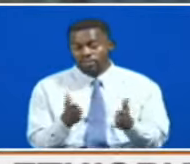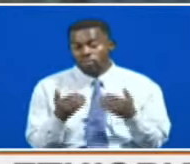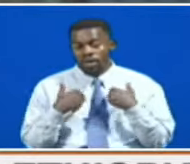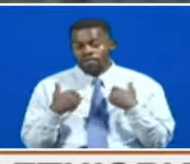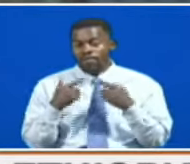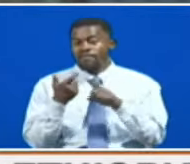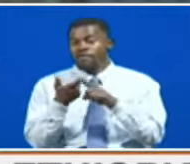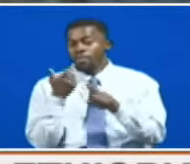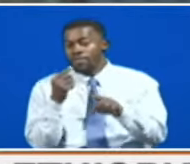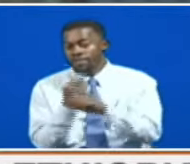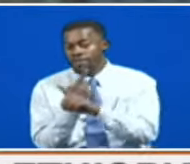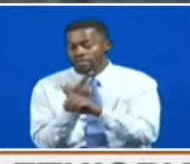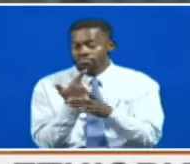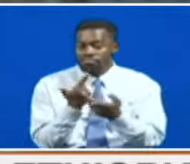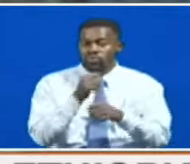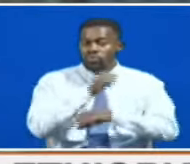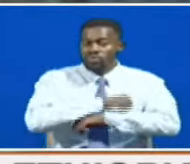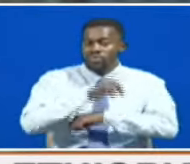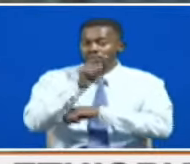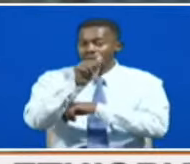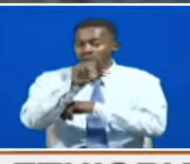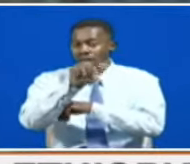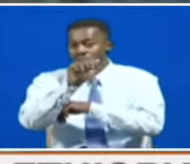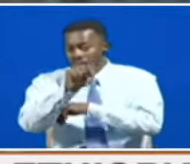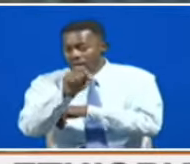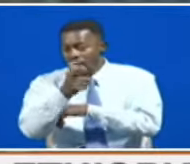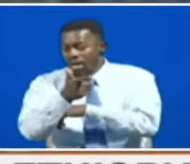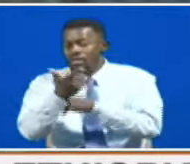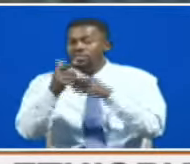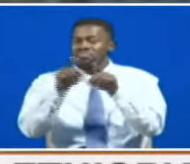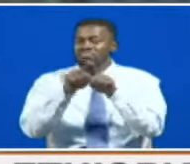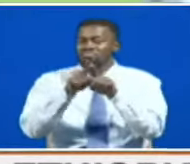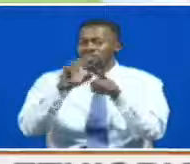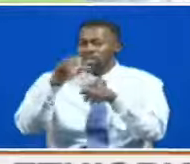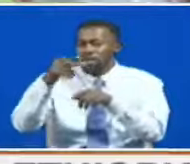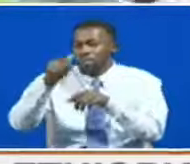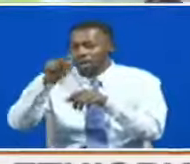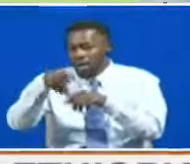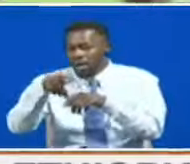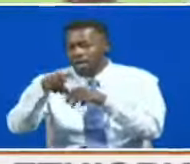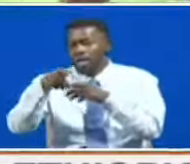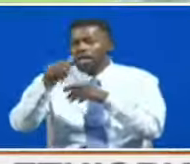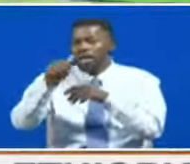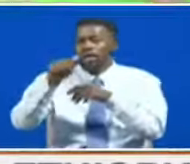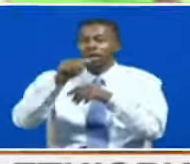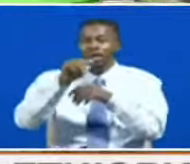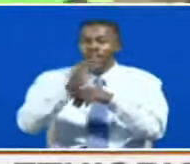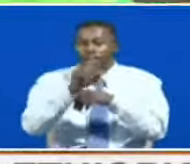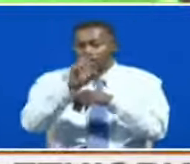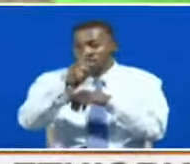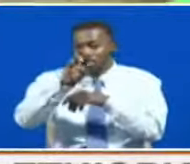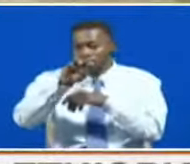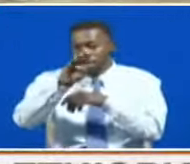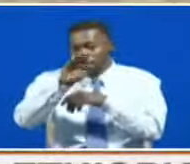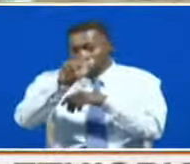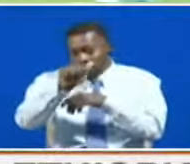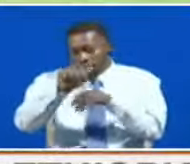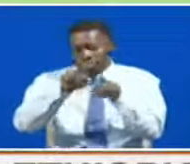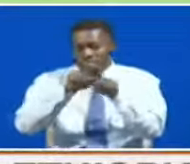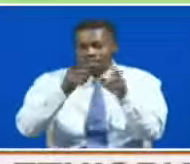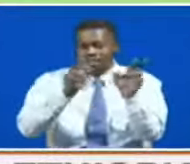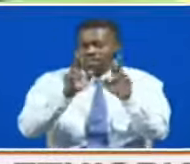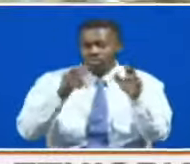schools, Talanta Hela, Chapadimba, so we are hoping to build a very strong team that is going to compete against